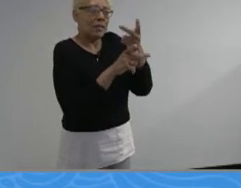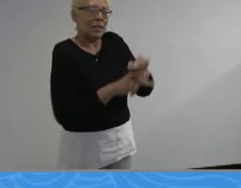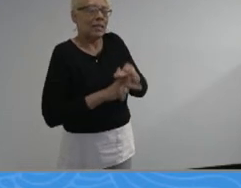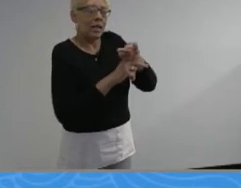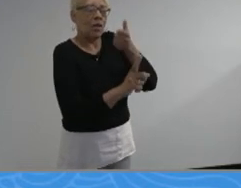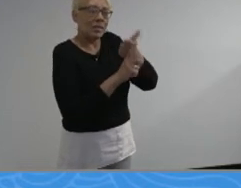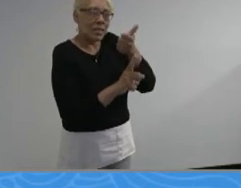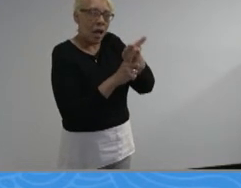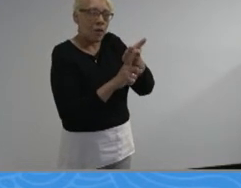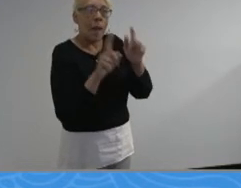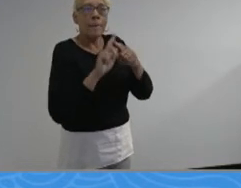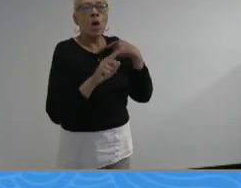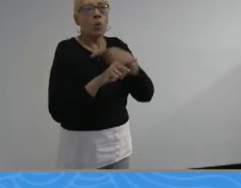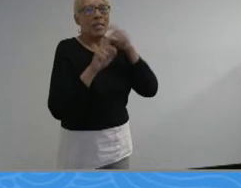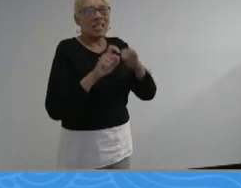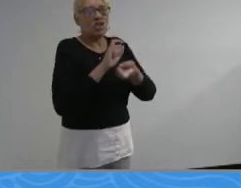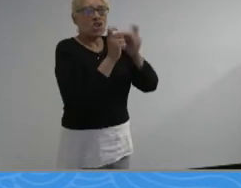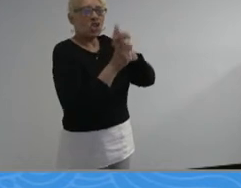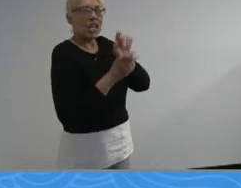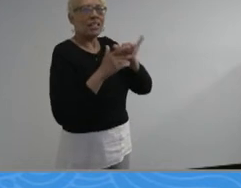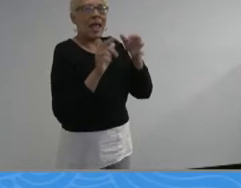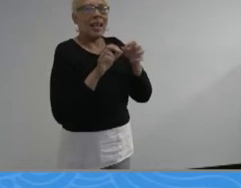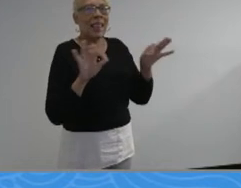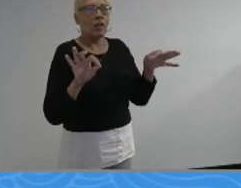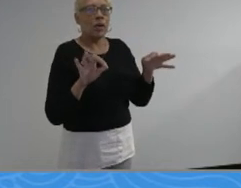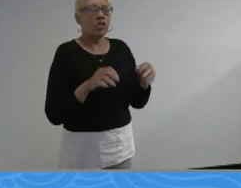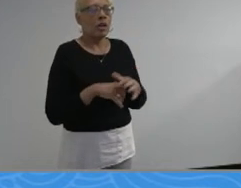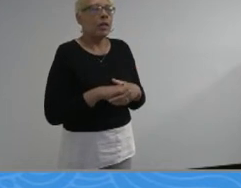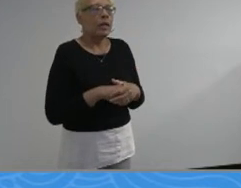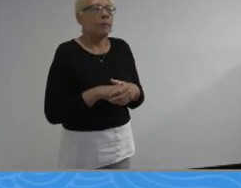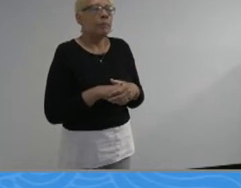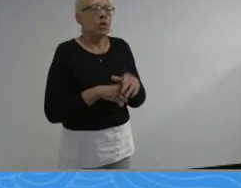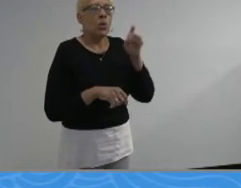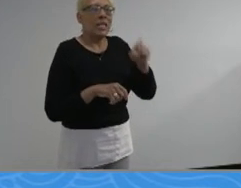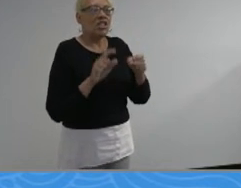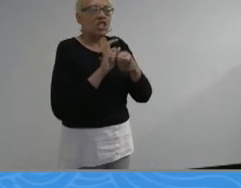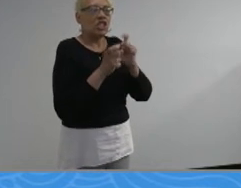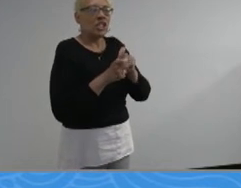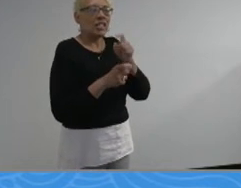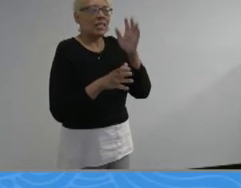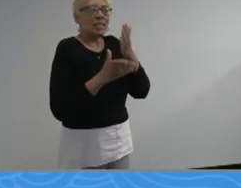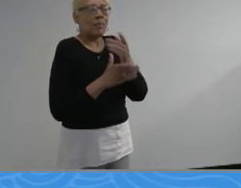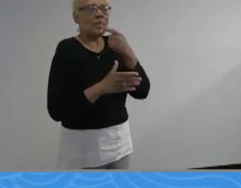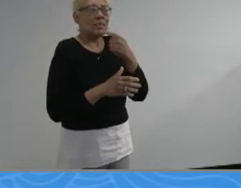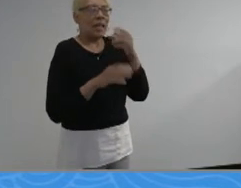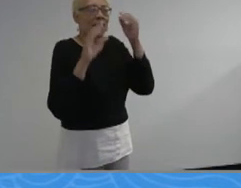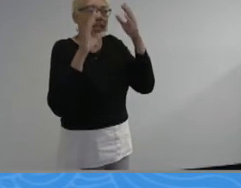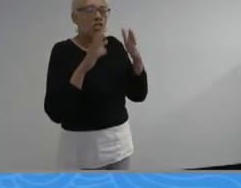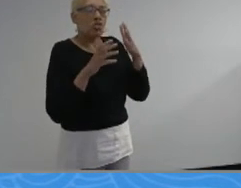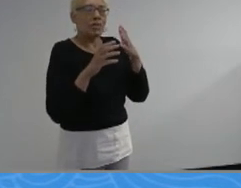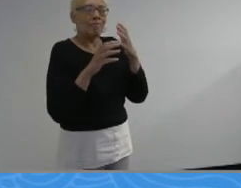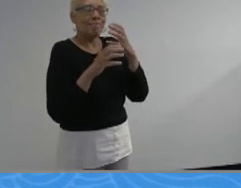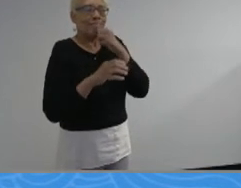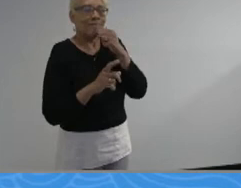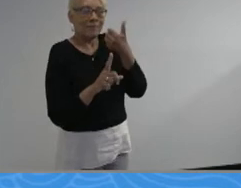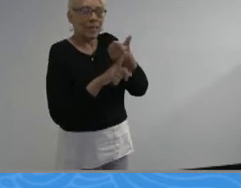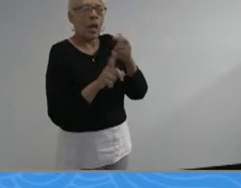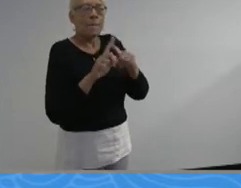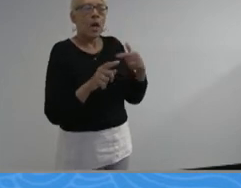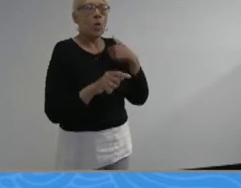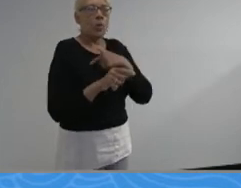self-care. We need to change that language. We need to stop saying teachers engage in self-care. What we need to do is ask the question, what is it